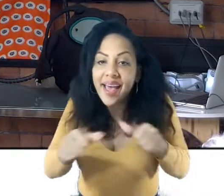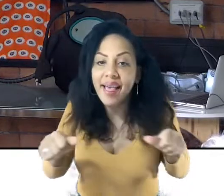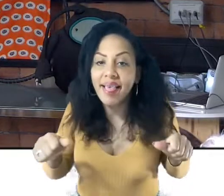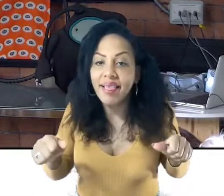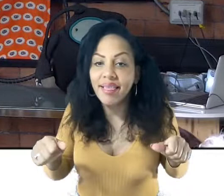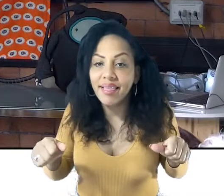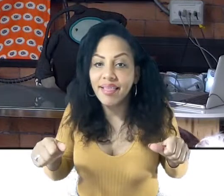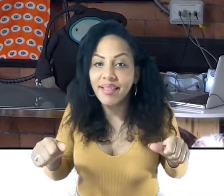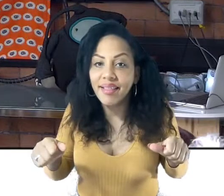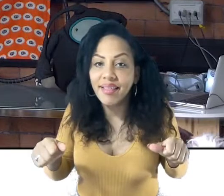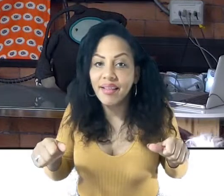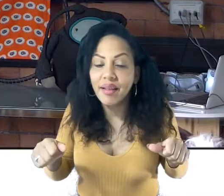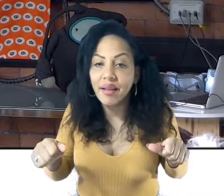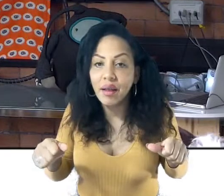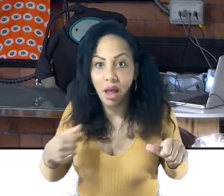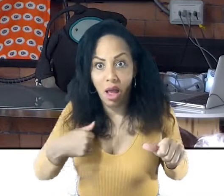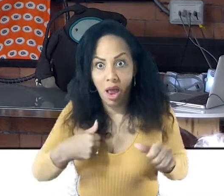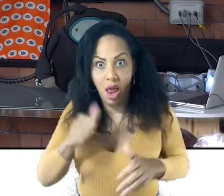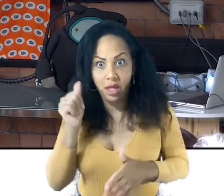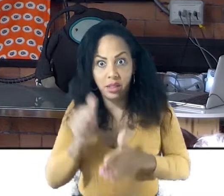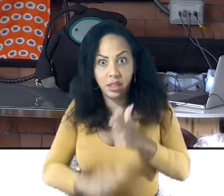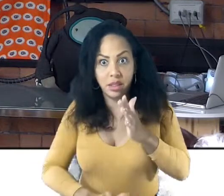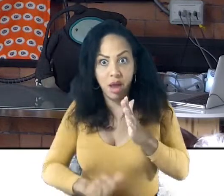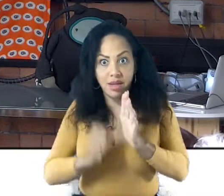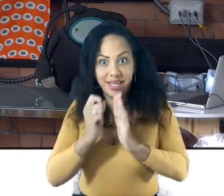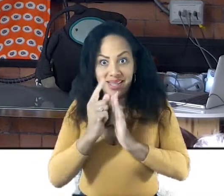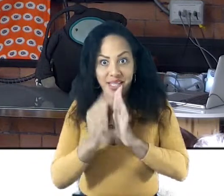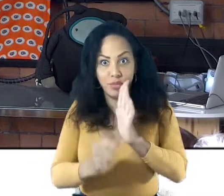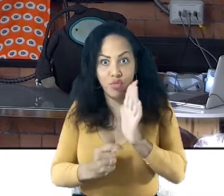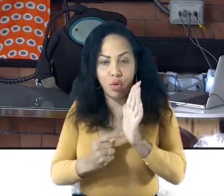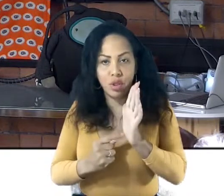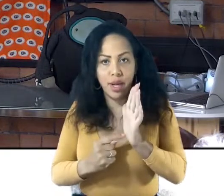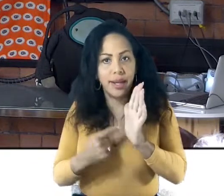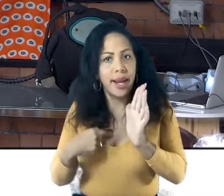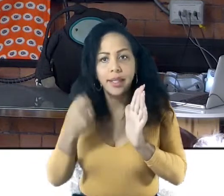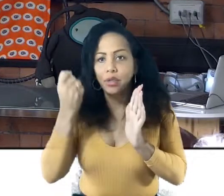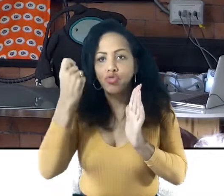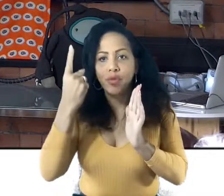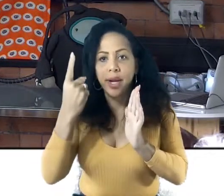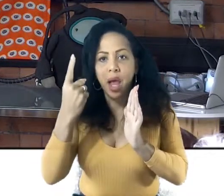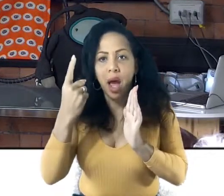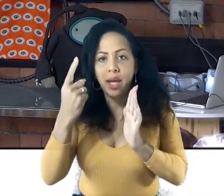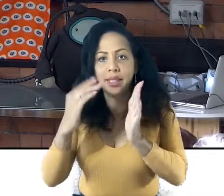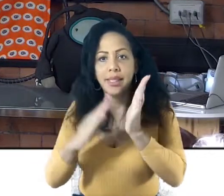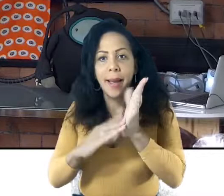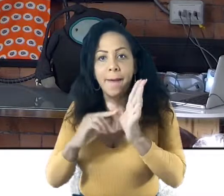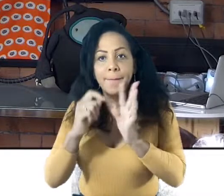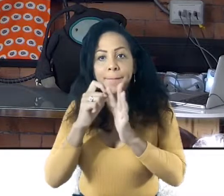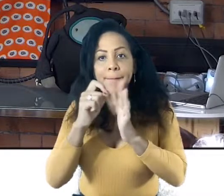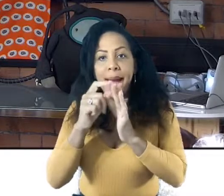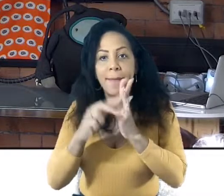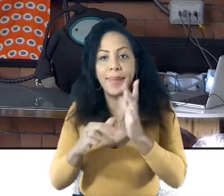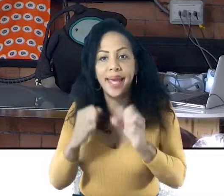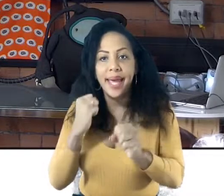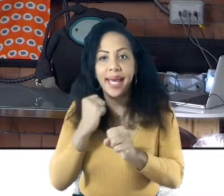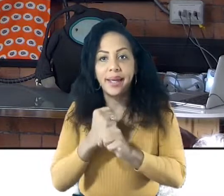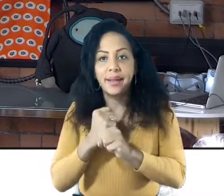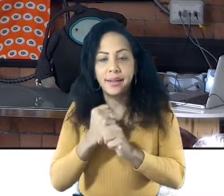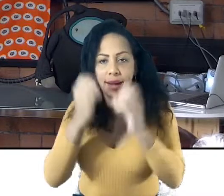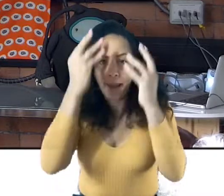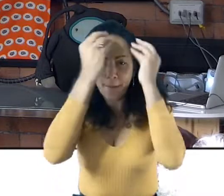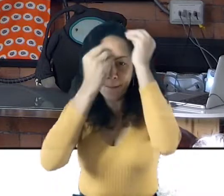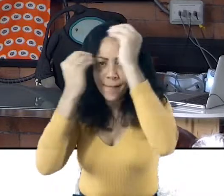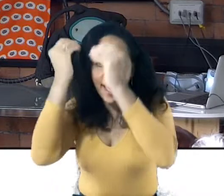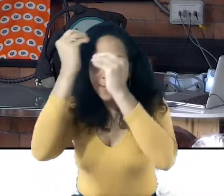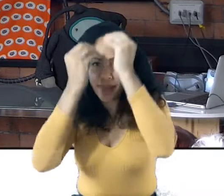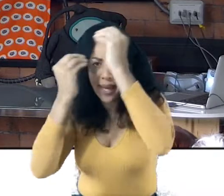was how important mapping is in recovery from things, particularly